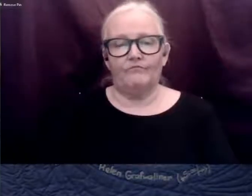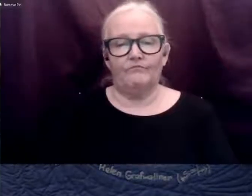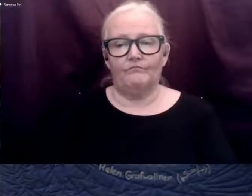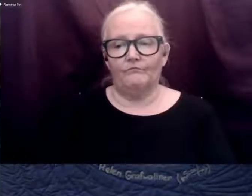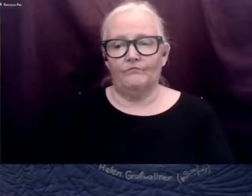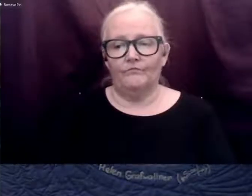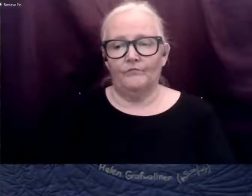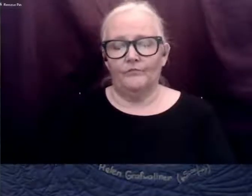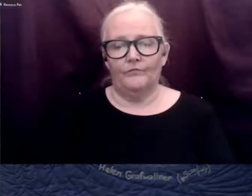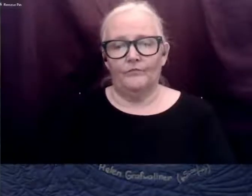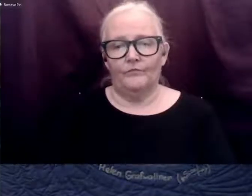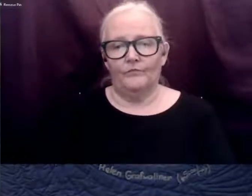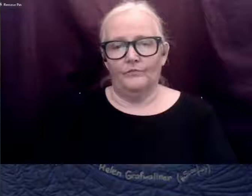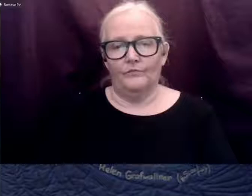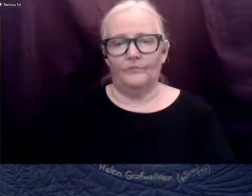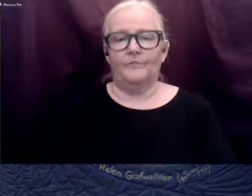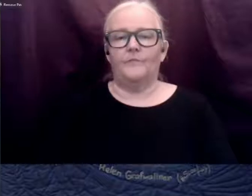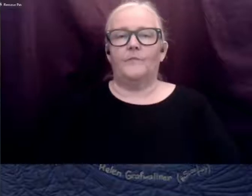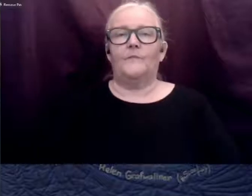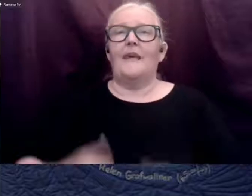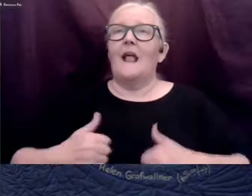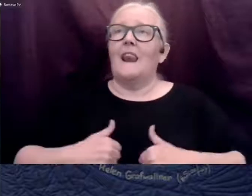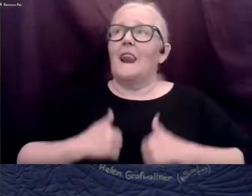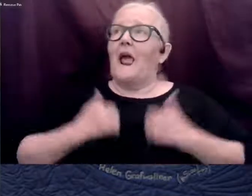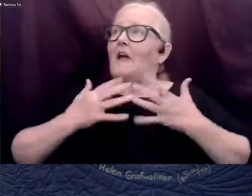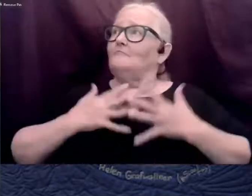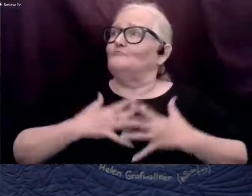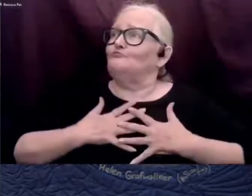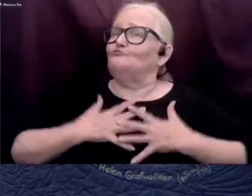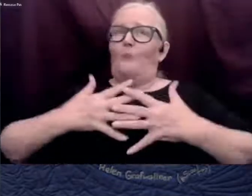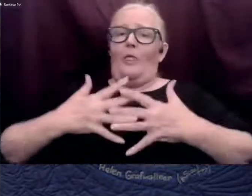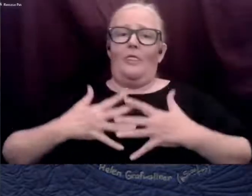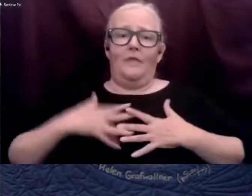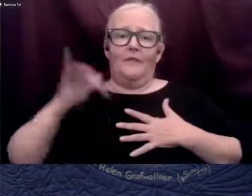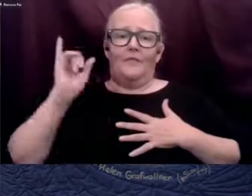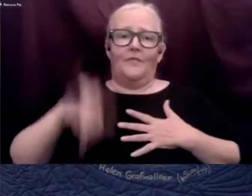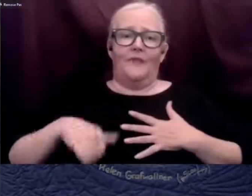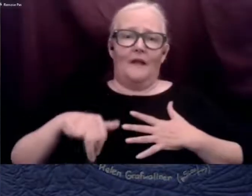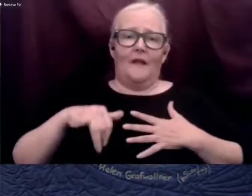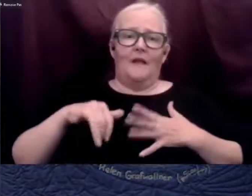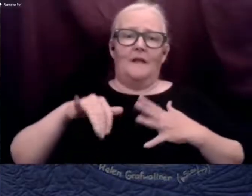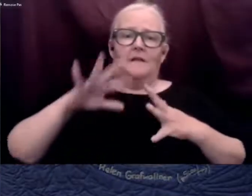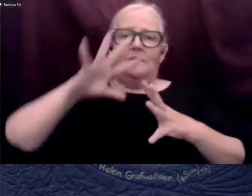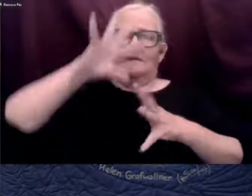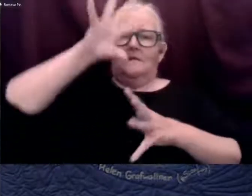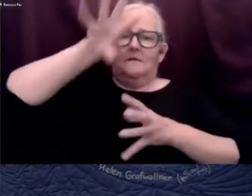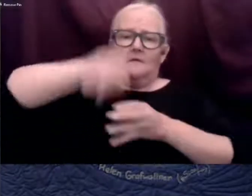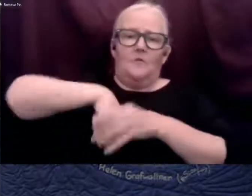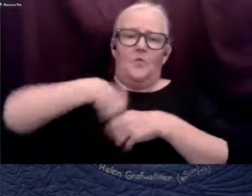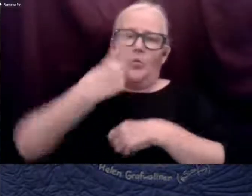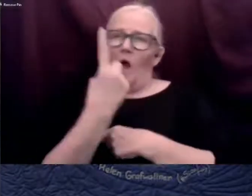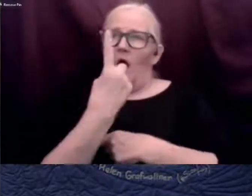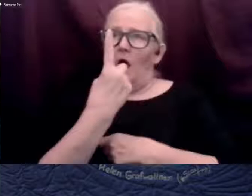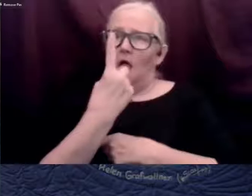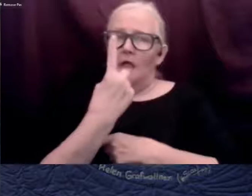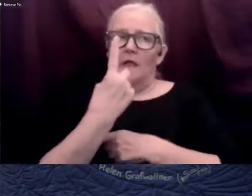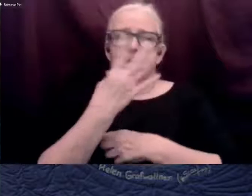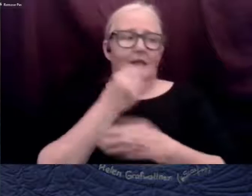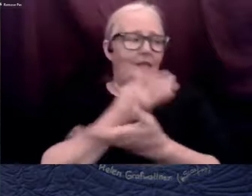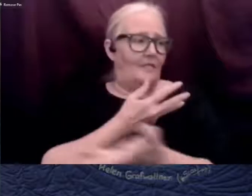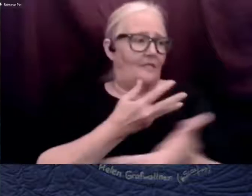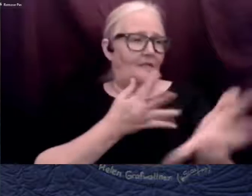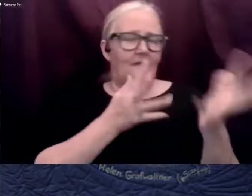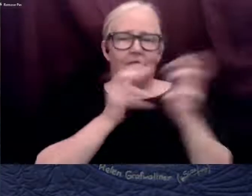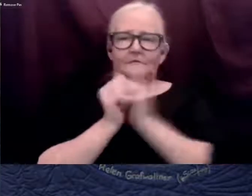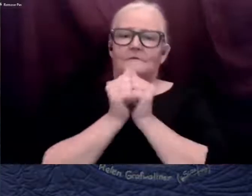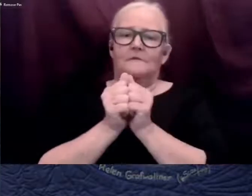Breath of life, oneness in all and in whom all are one. God, whose other